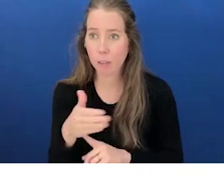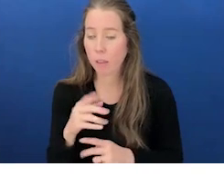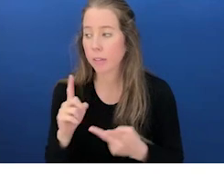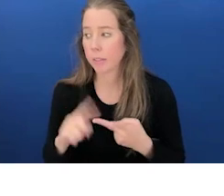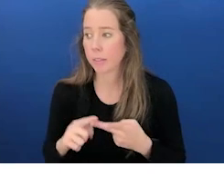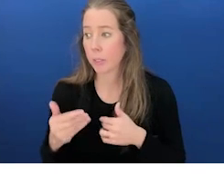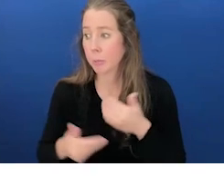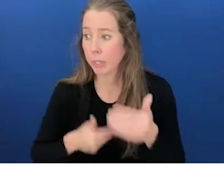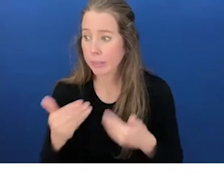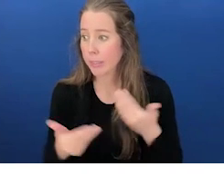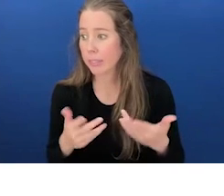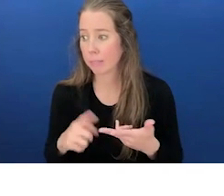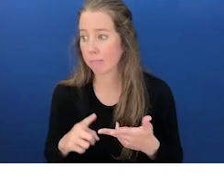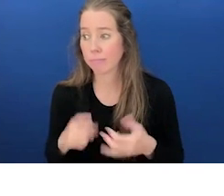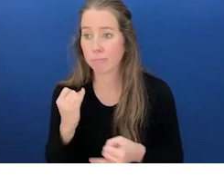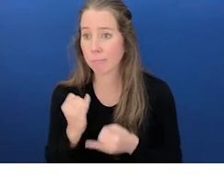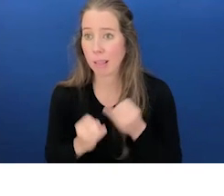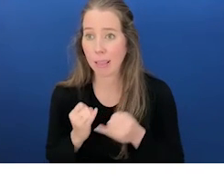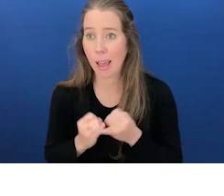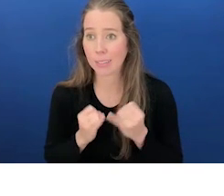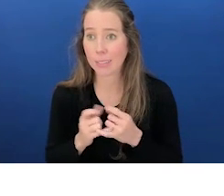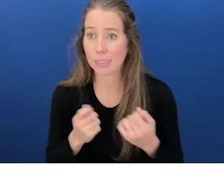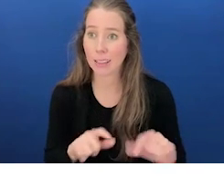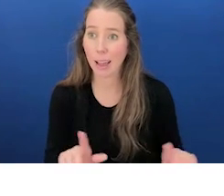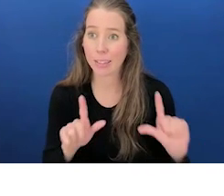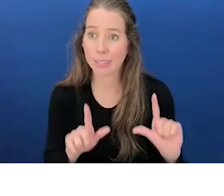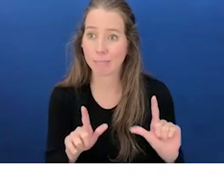anything in general? Because this is the last slide.